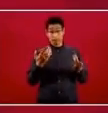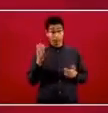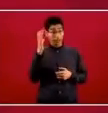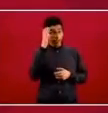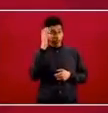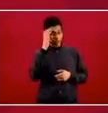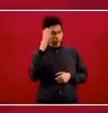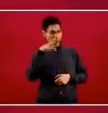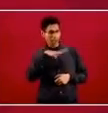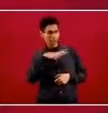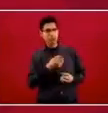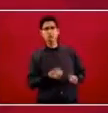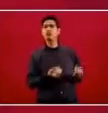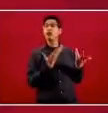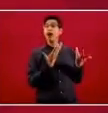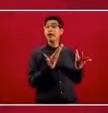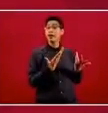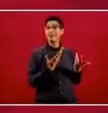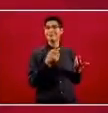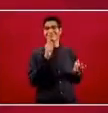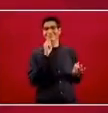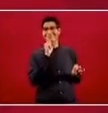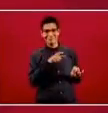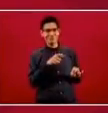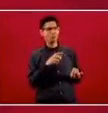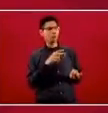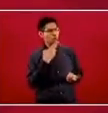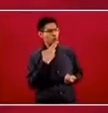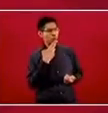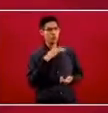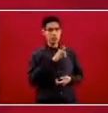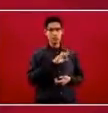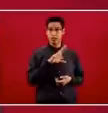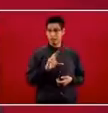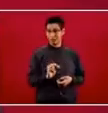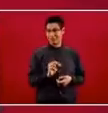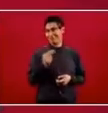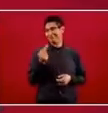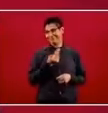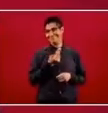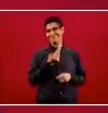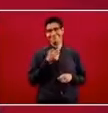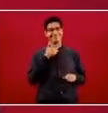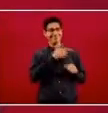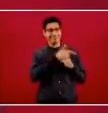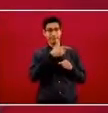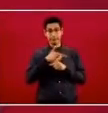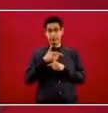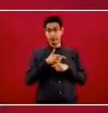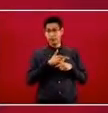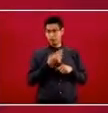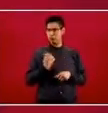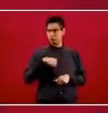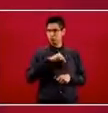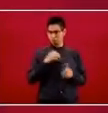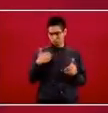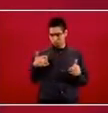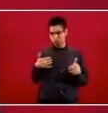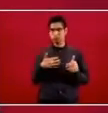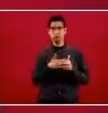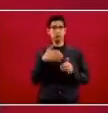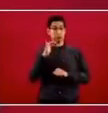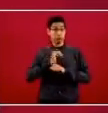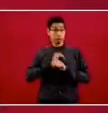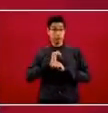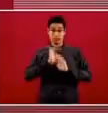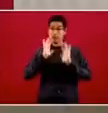a long process for the hospitals outside of big cities, because it's taken a great labor of recognition